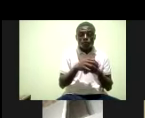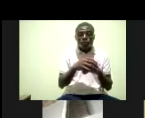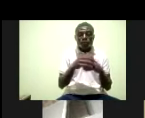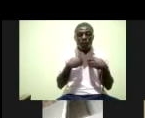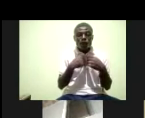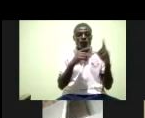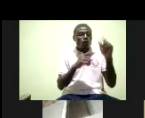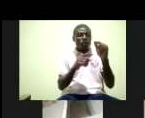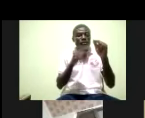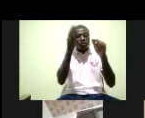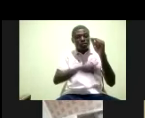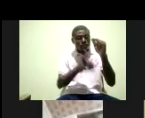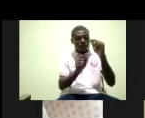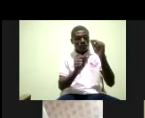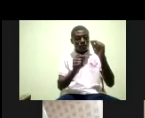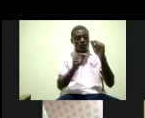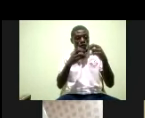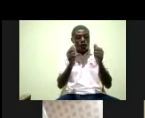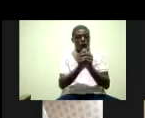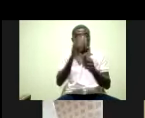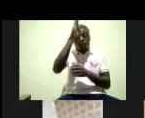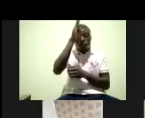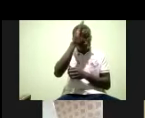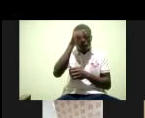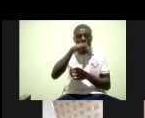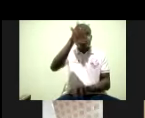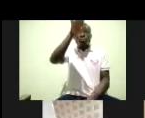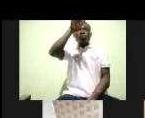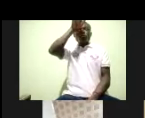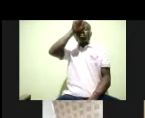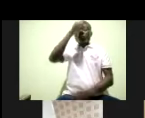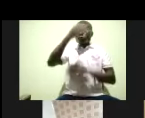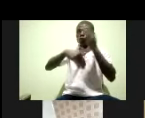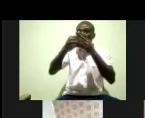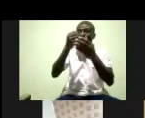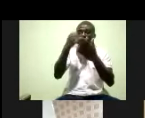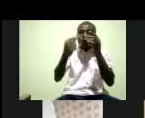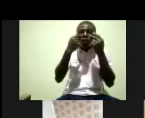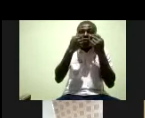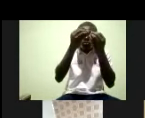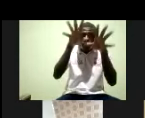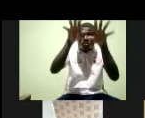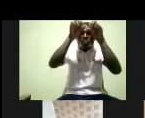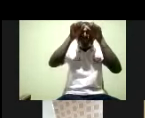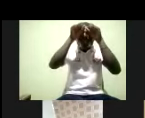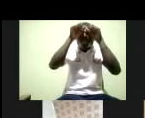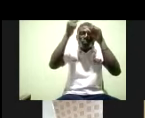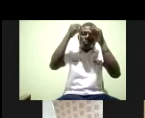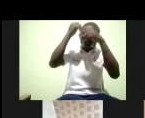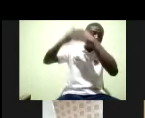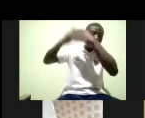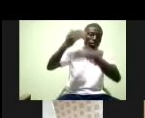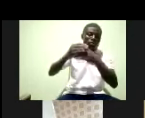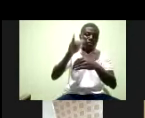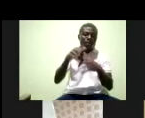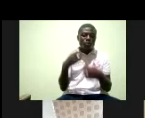It's a problem with the brain's ability to interpret and process the information received through the eyes. It's the